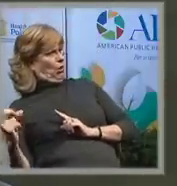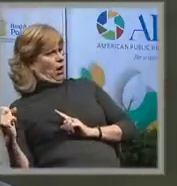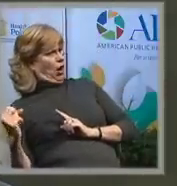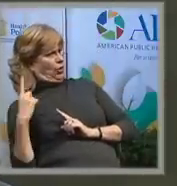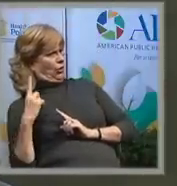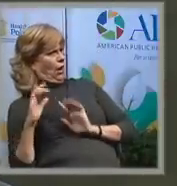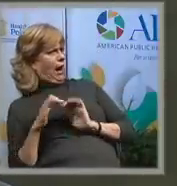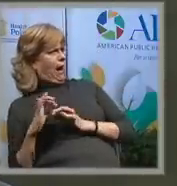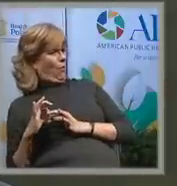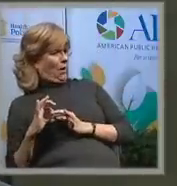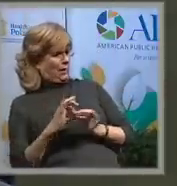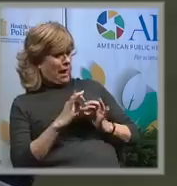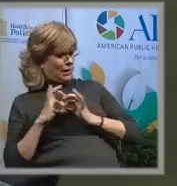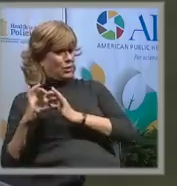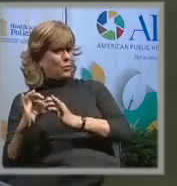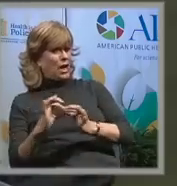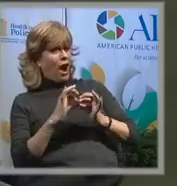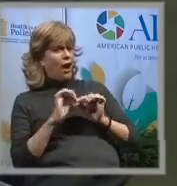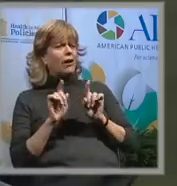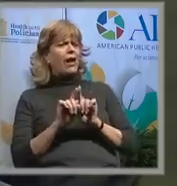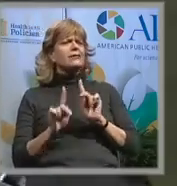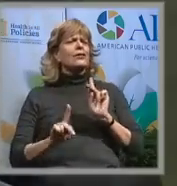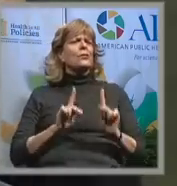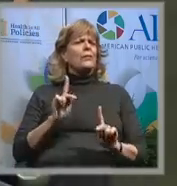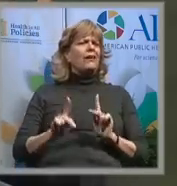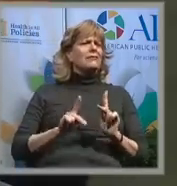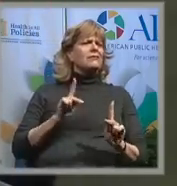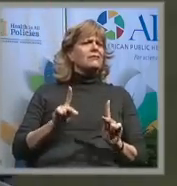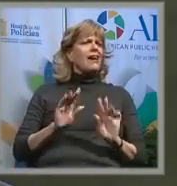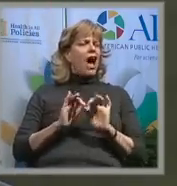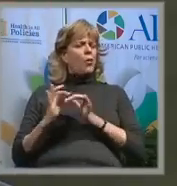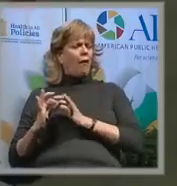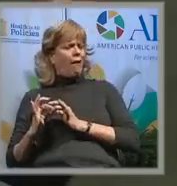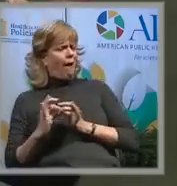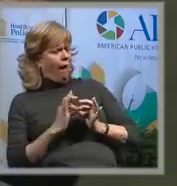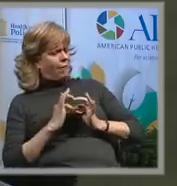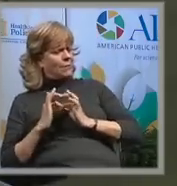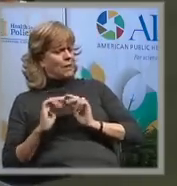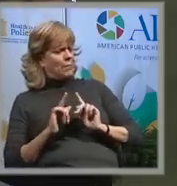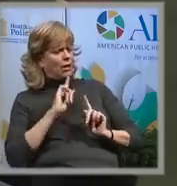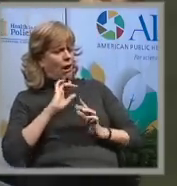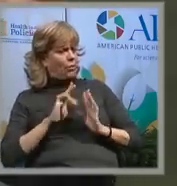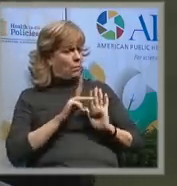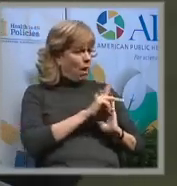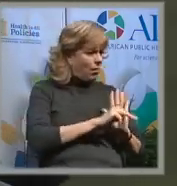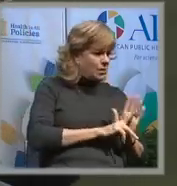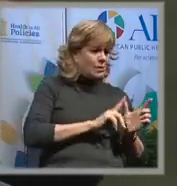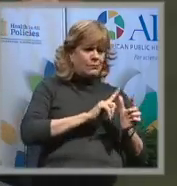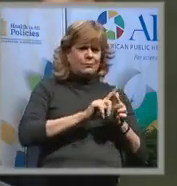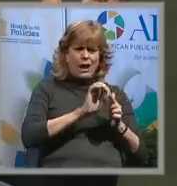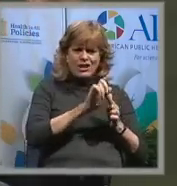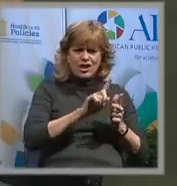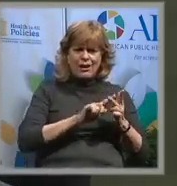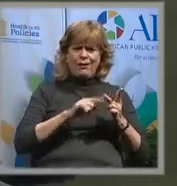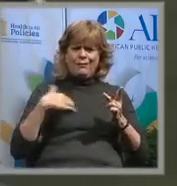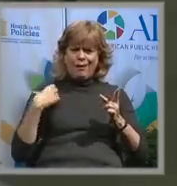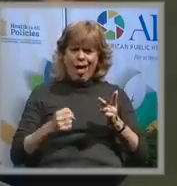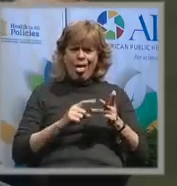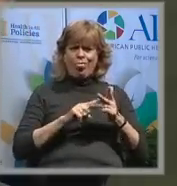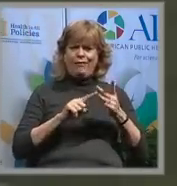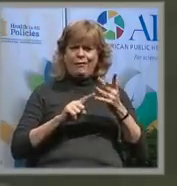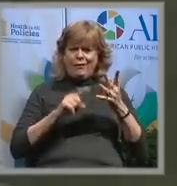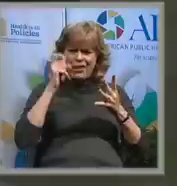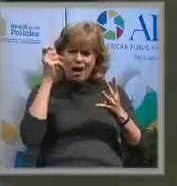how connected we are as human beings, how connected people are in policy, in education, in health, in